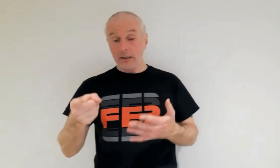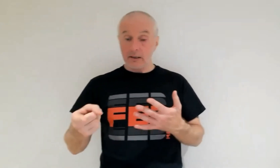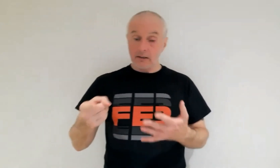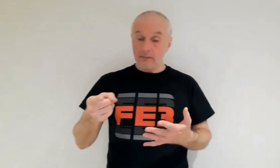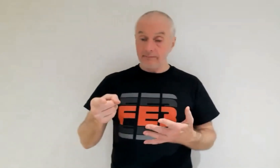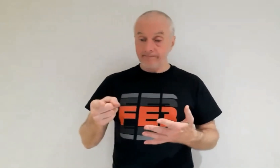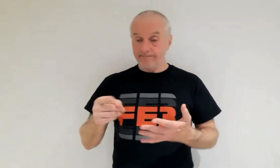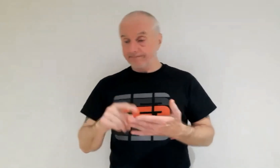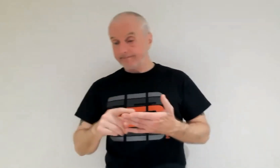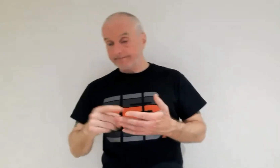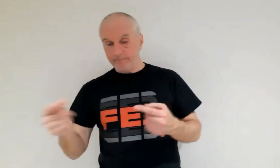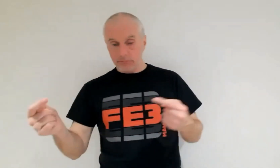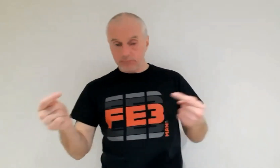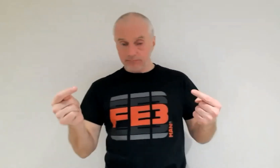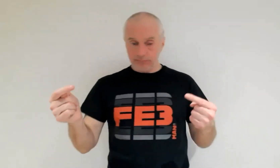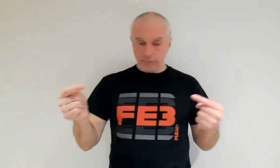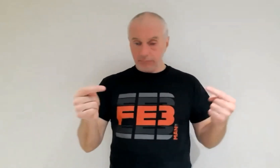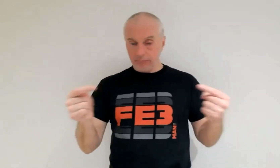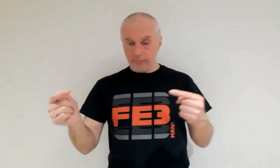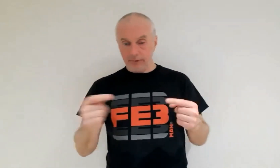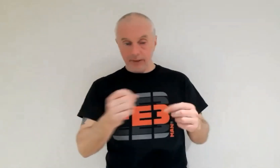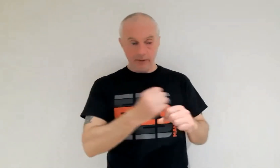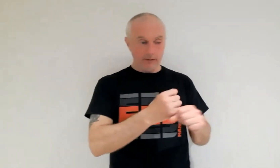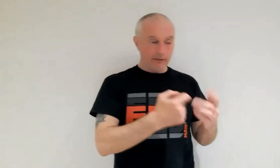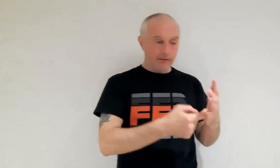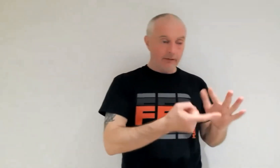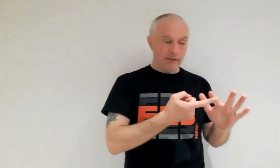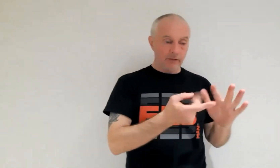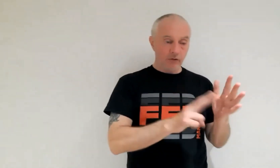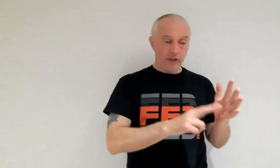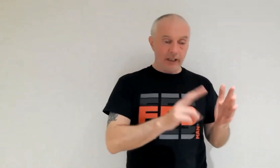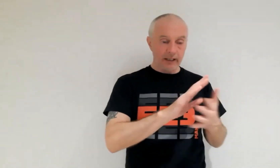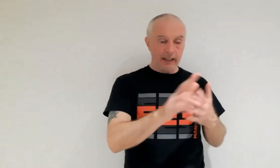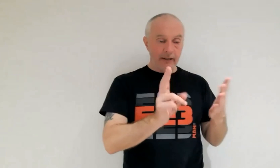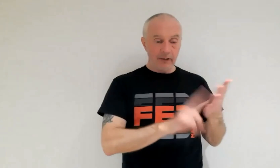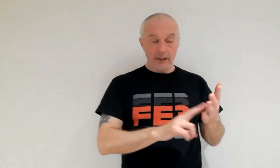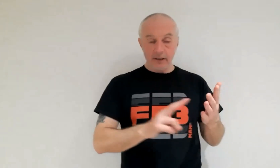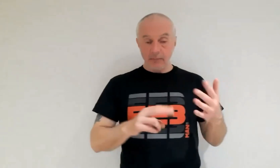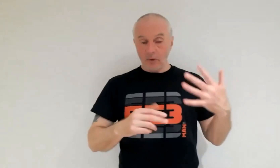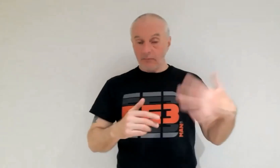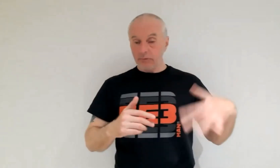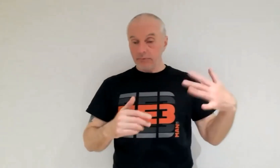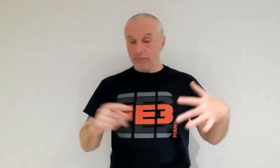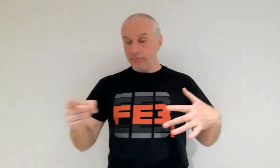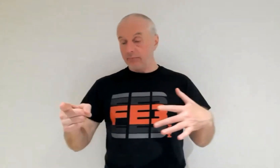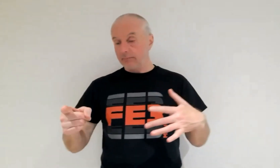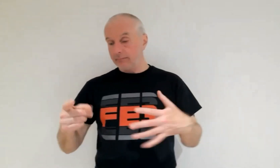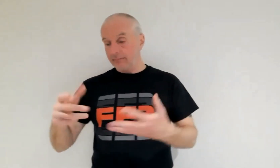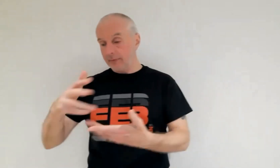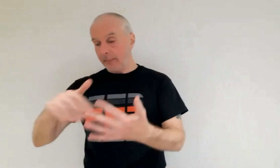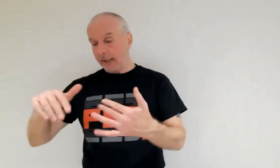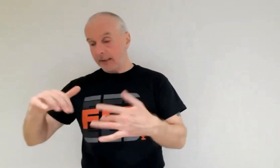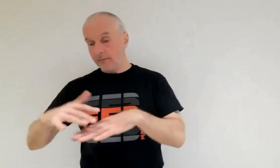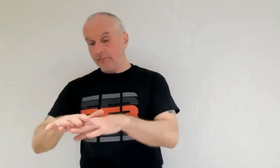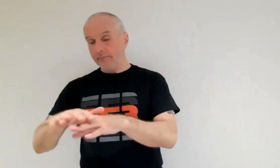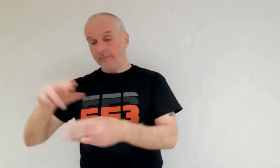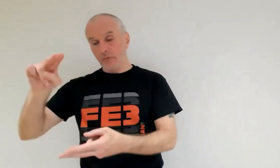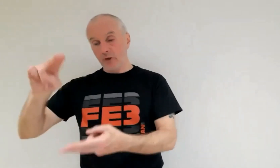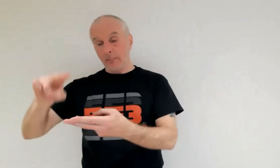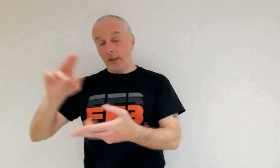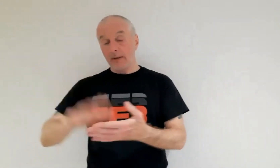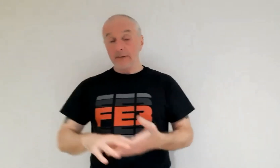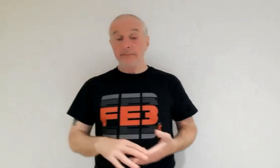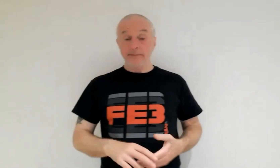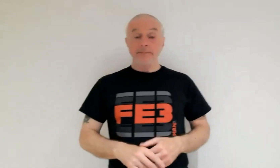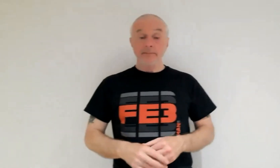competitive than green hydrogen. So although I think the end everyone would like to aspire to is a fully green